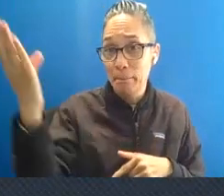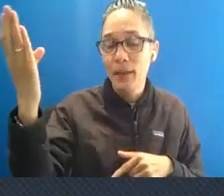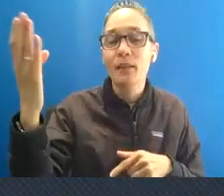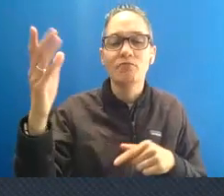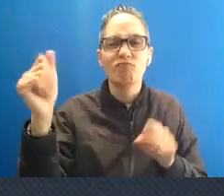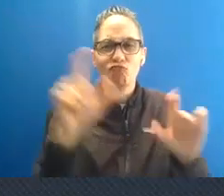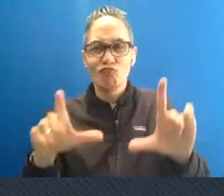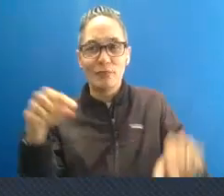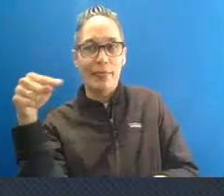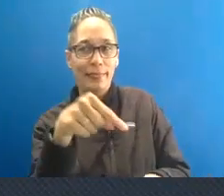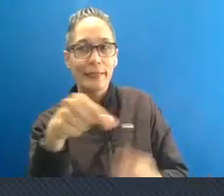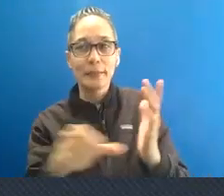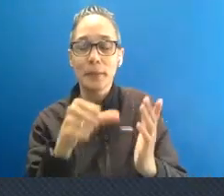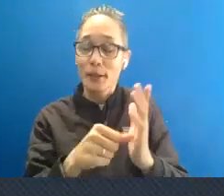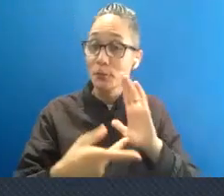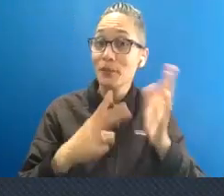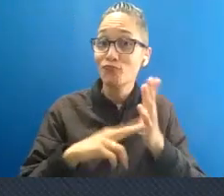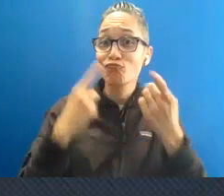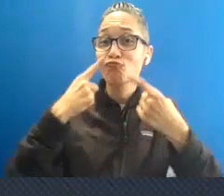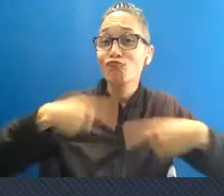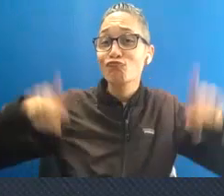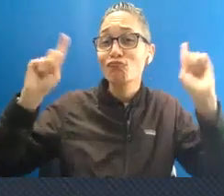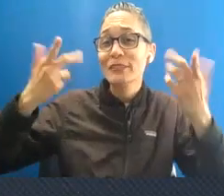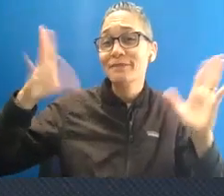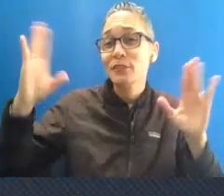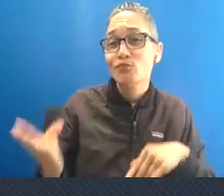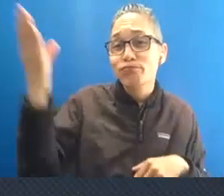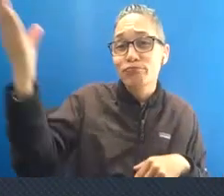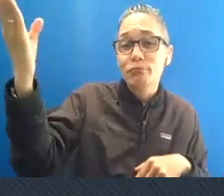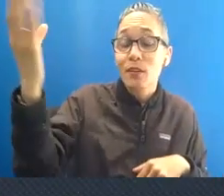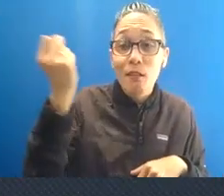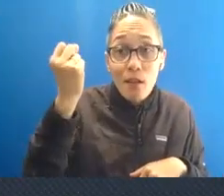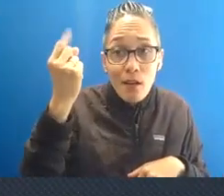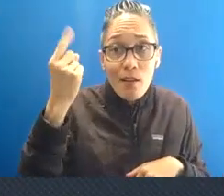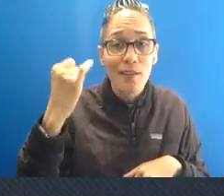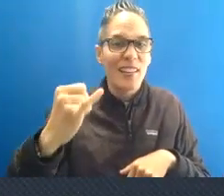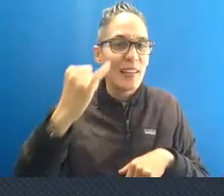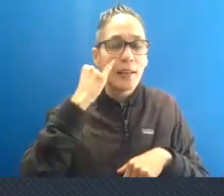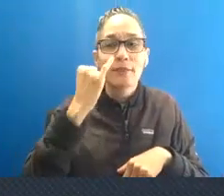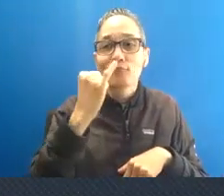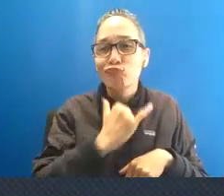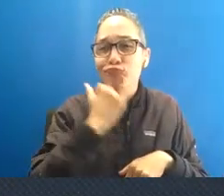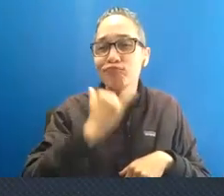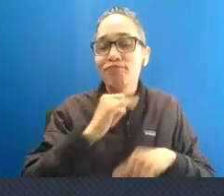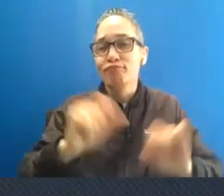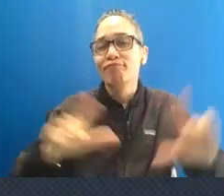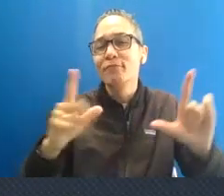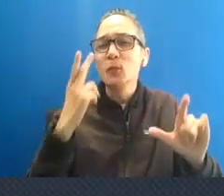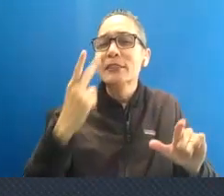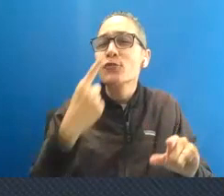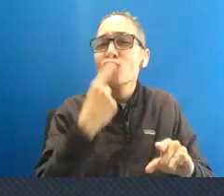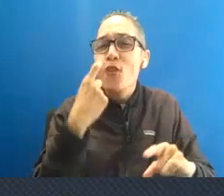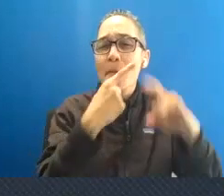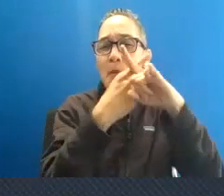be brought to this page saying that you have successfully submitted your application. However, if you did get any errors, it should tell you